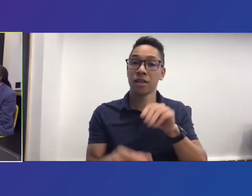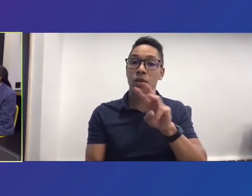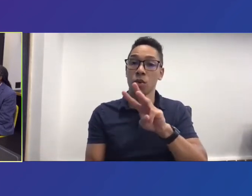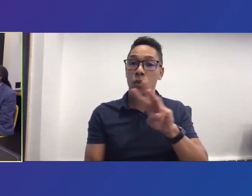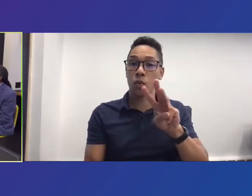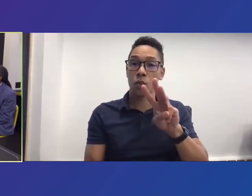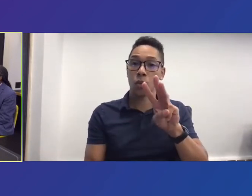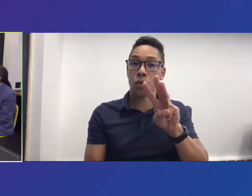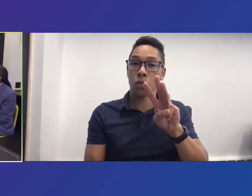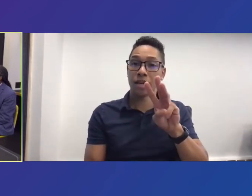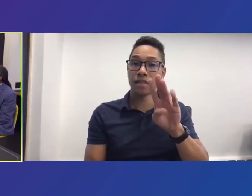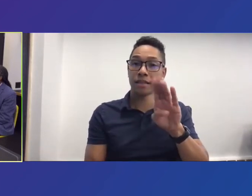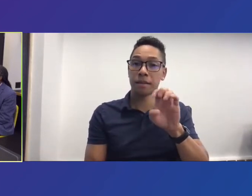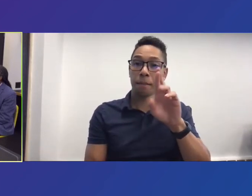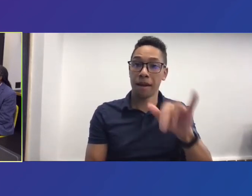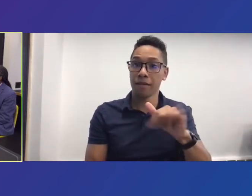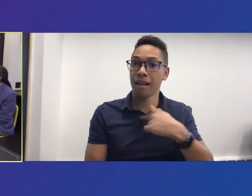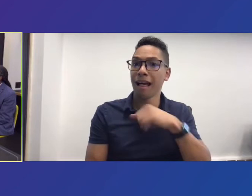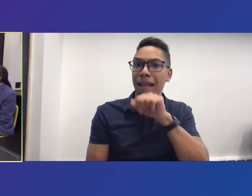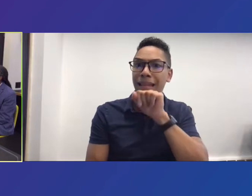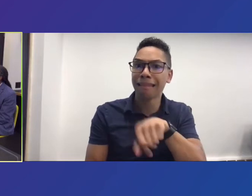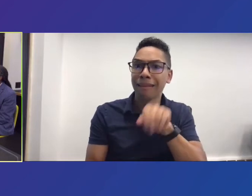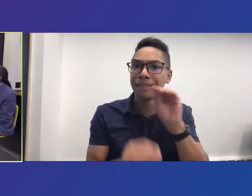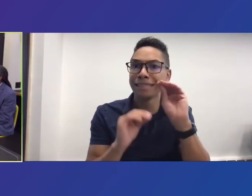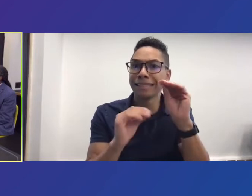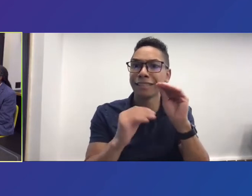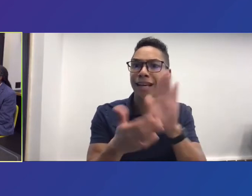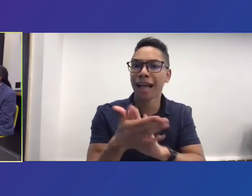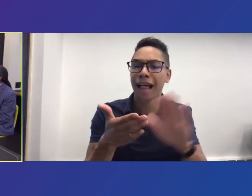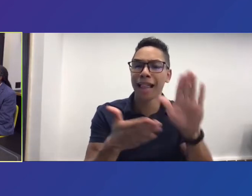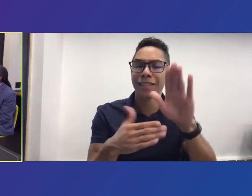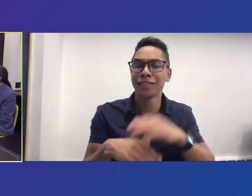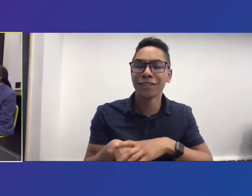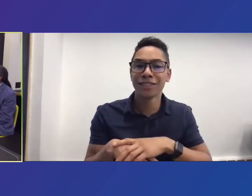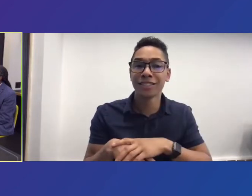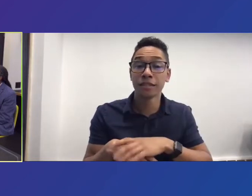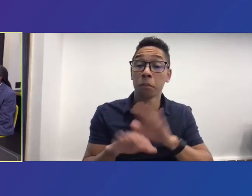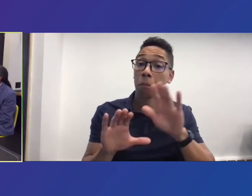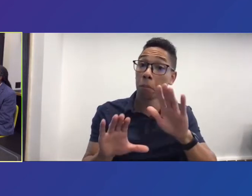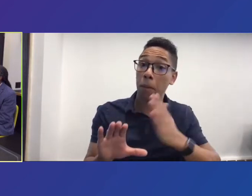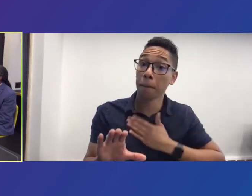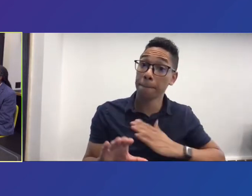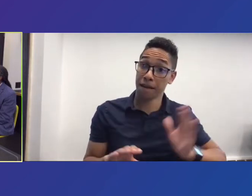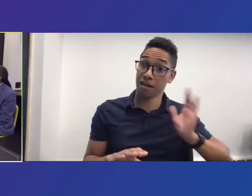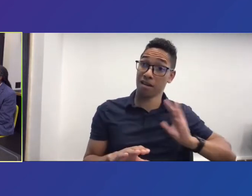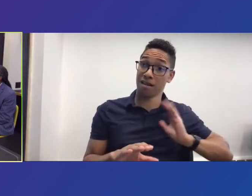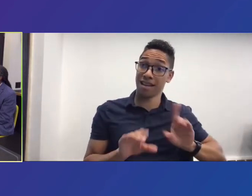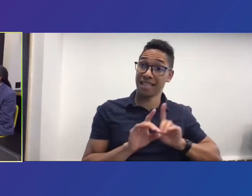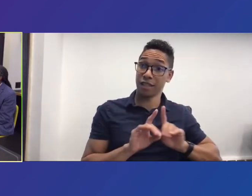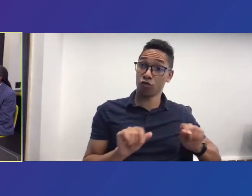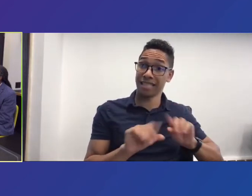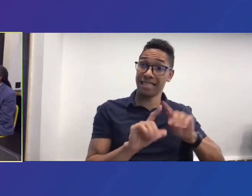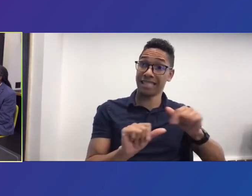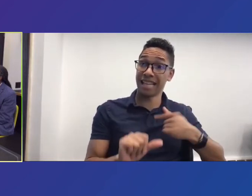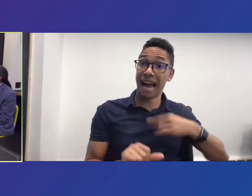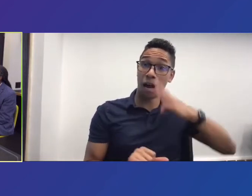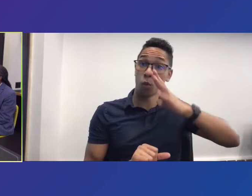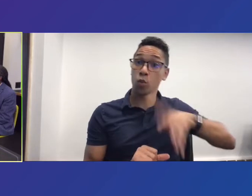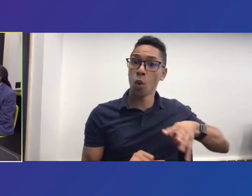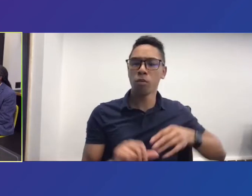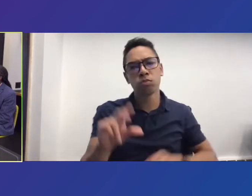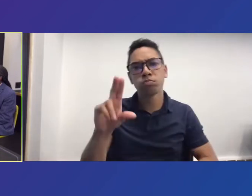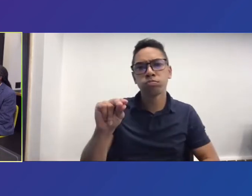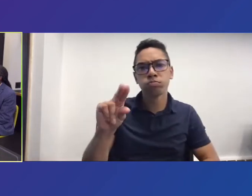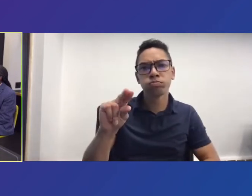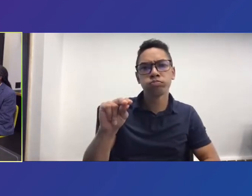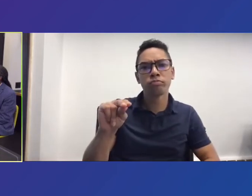love teaching at the college level. Now, have I forsaken the previous degrees? Absolutely not. I find that, I have a